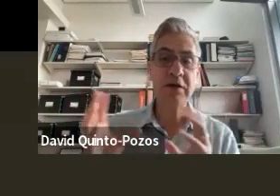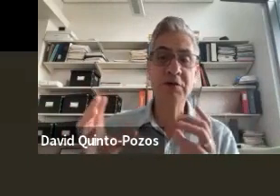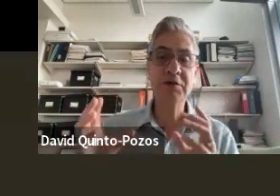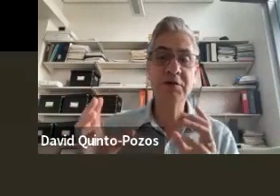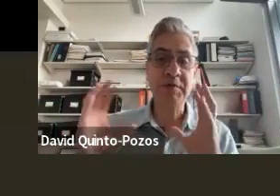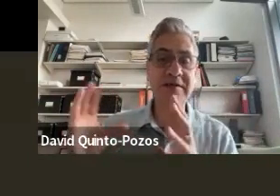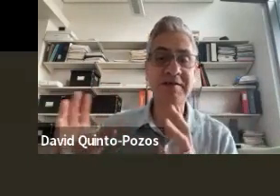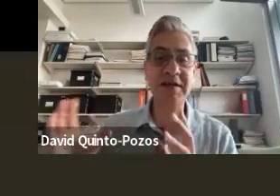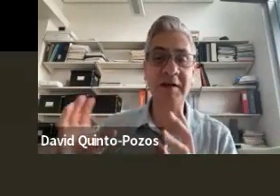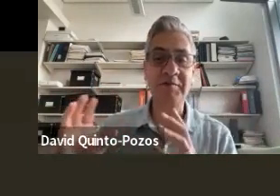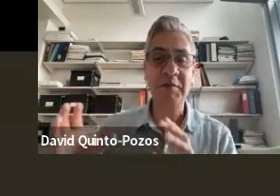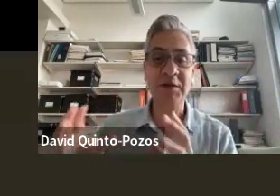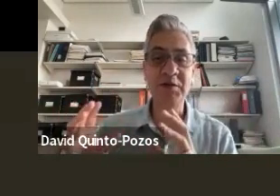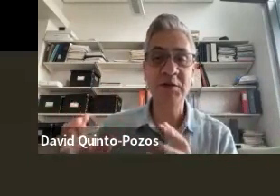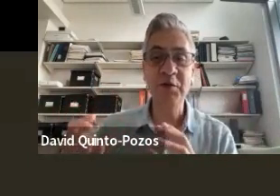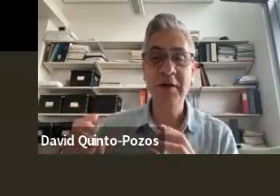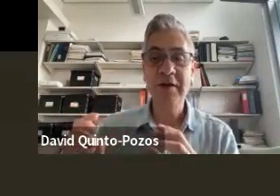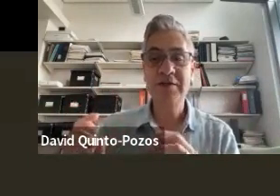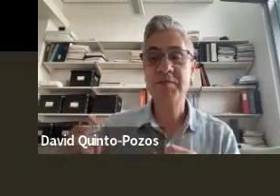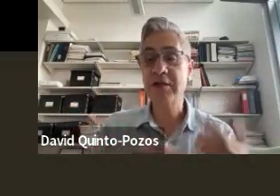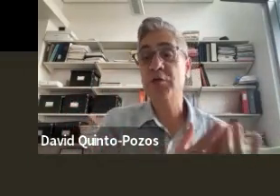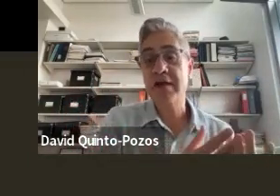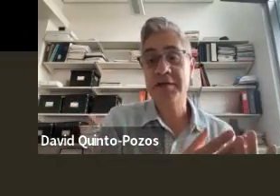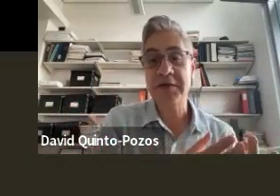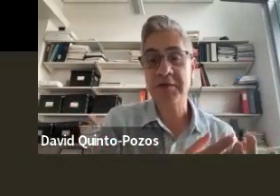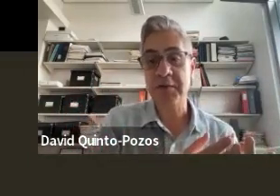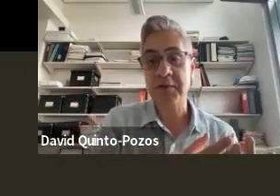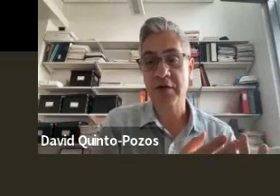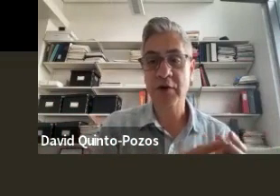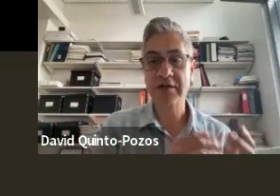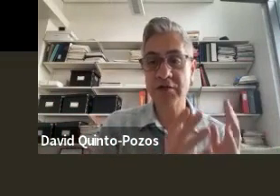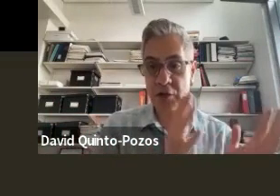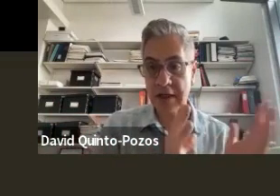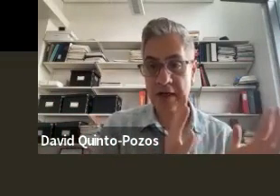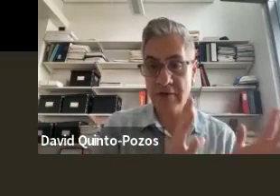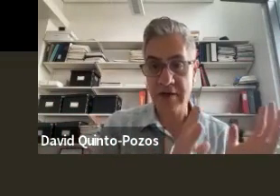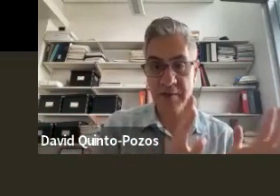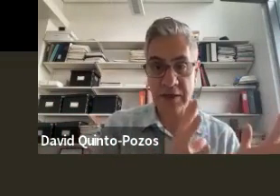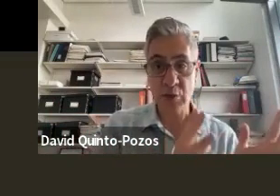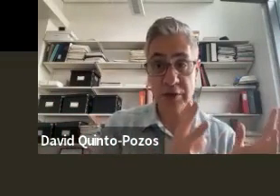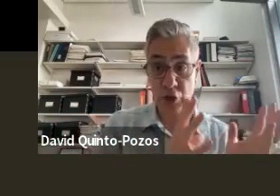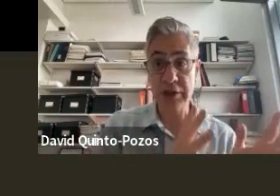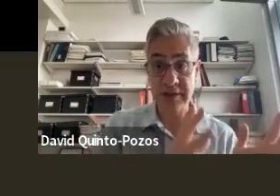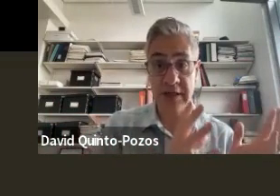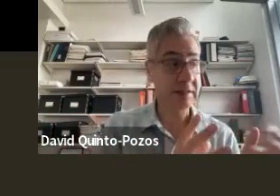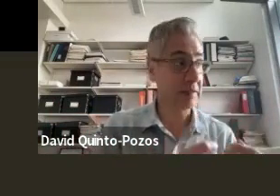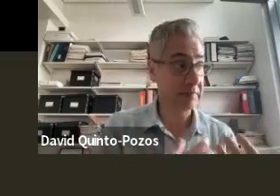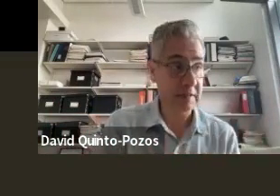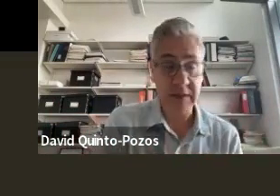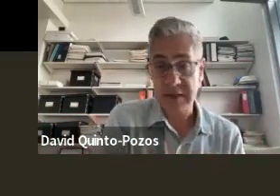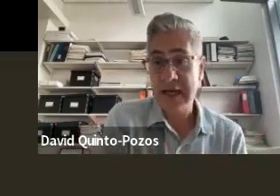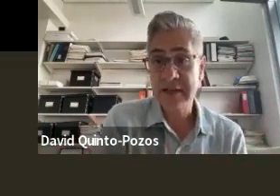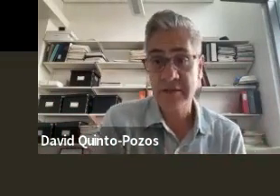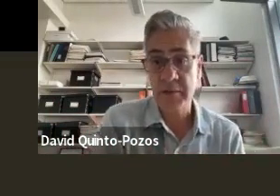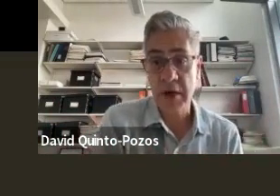try to use up space on page two just because you ran out of space on page one, right? So try to get everything into page one that you need to say. That's